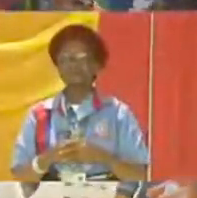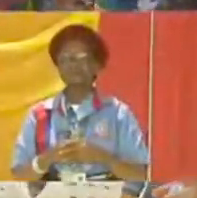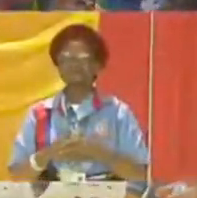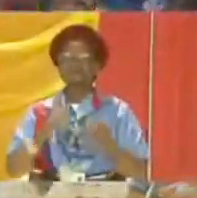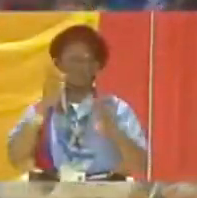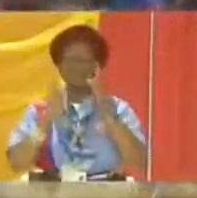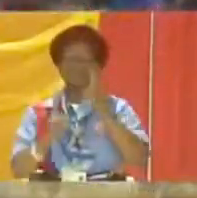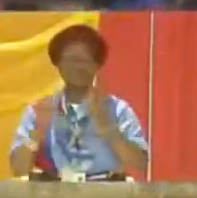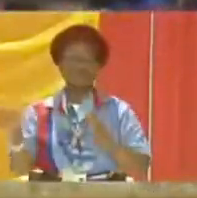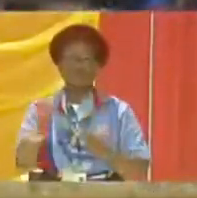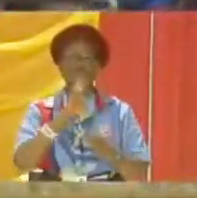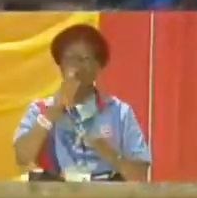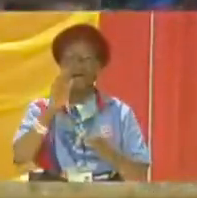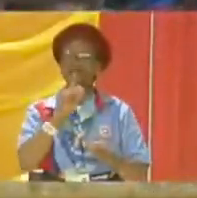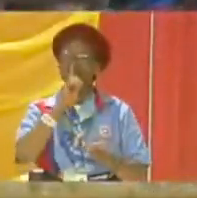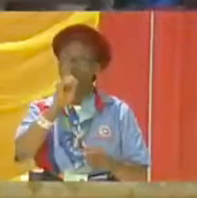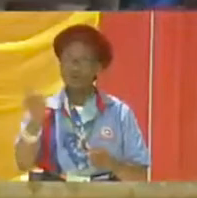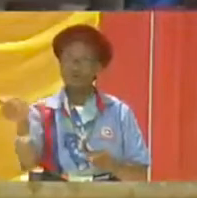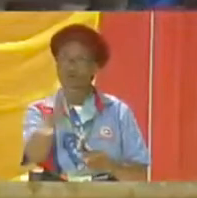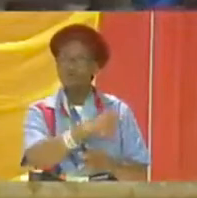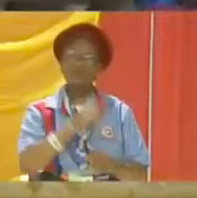If you are sure that you are going to